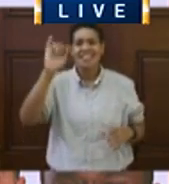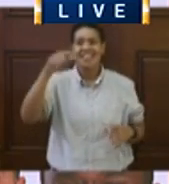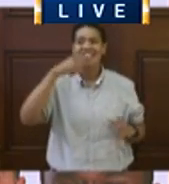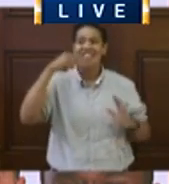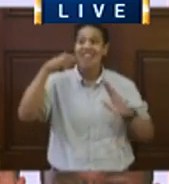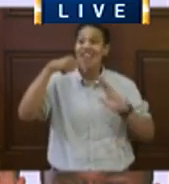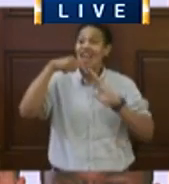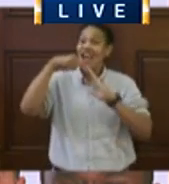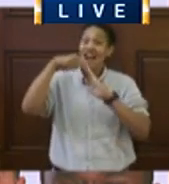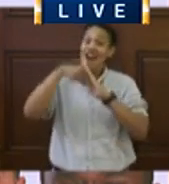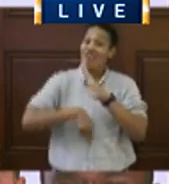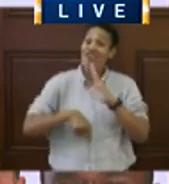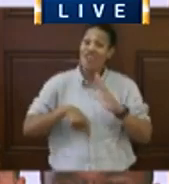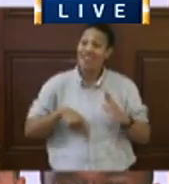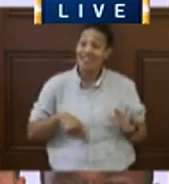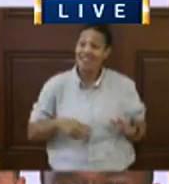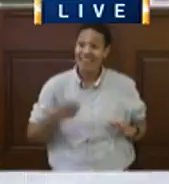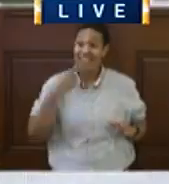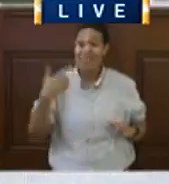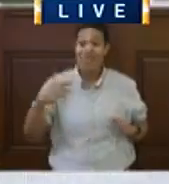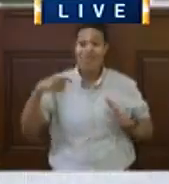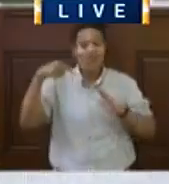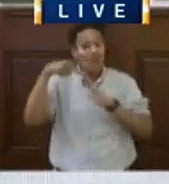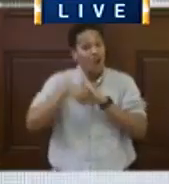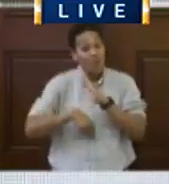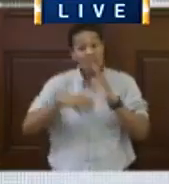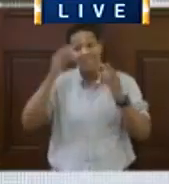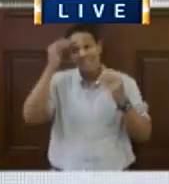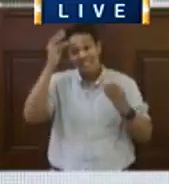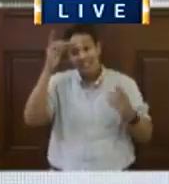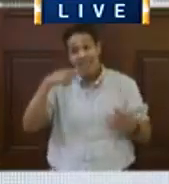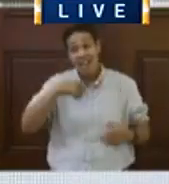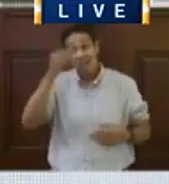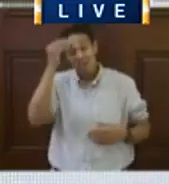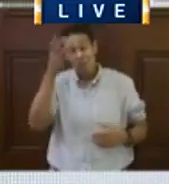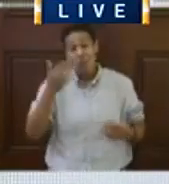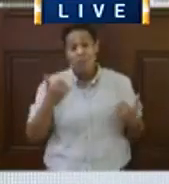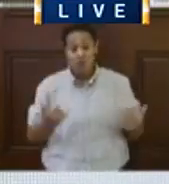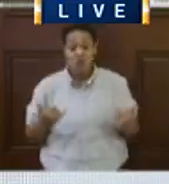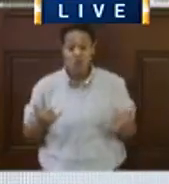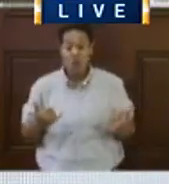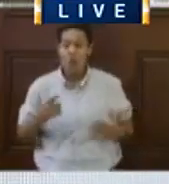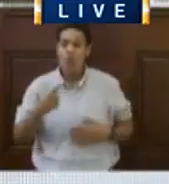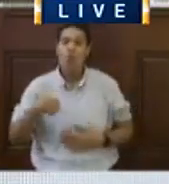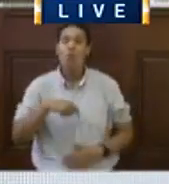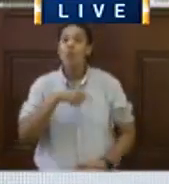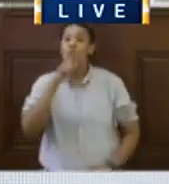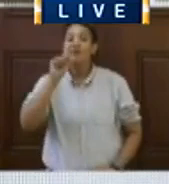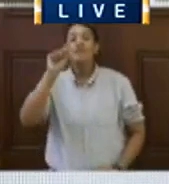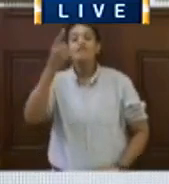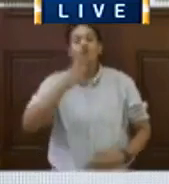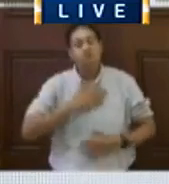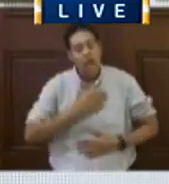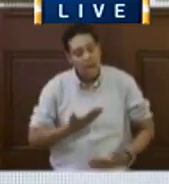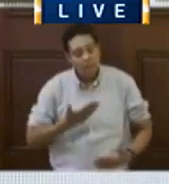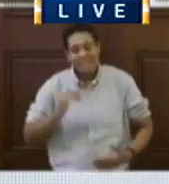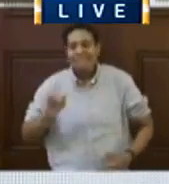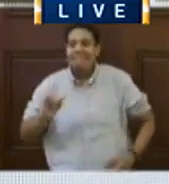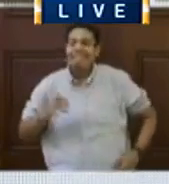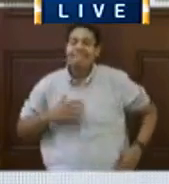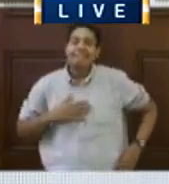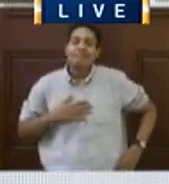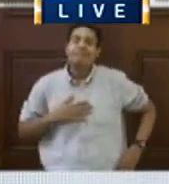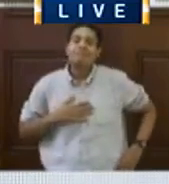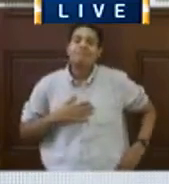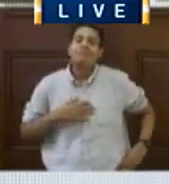Minister. But very comprehensive. Very comprehensive, yes. But even as it is, we are the first to admit that there would